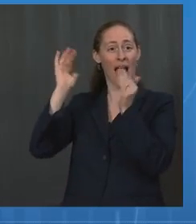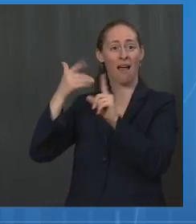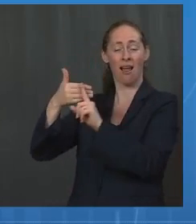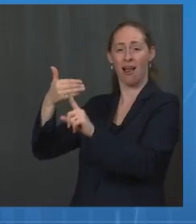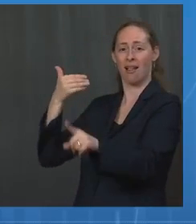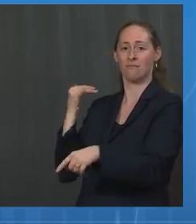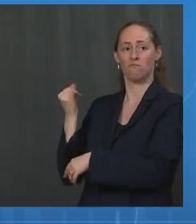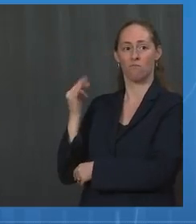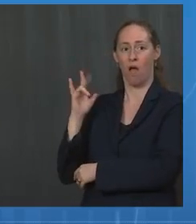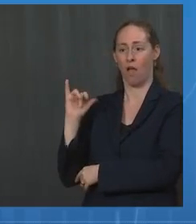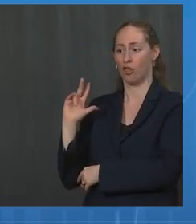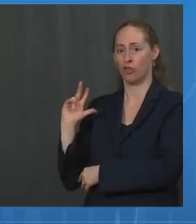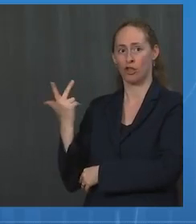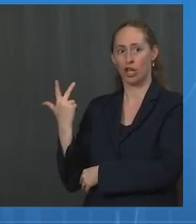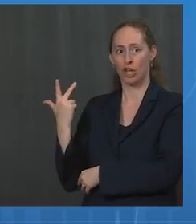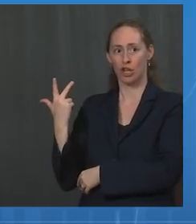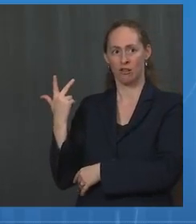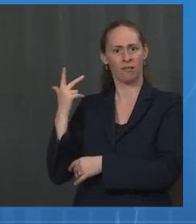so 8 weeks ago.